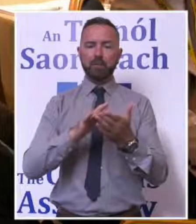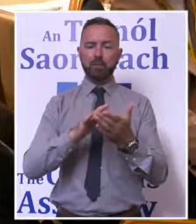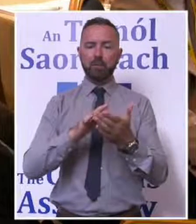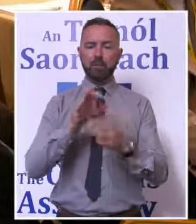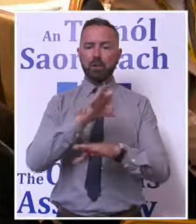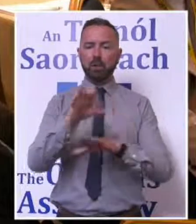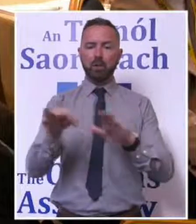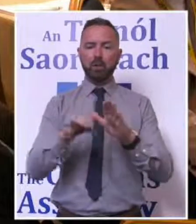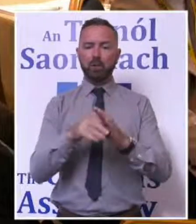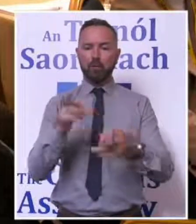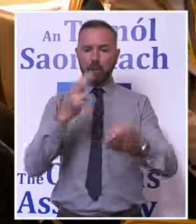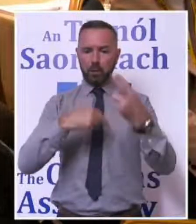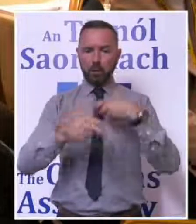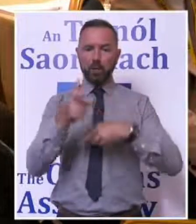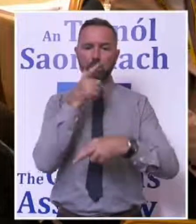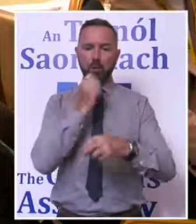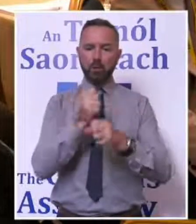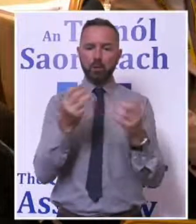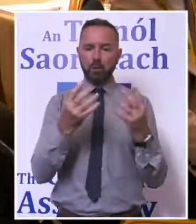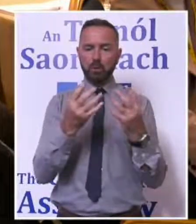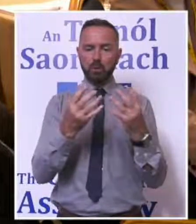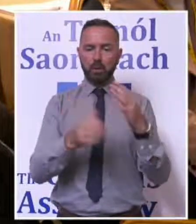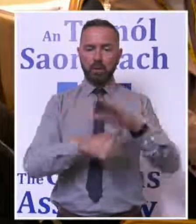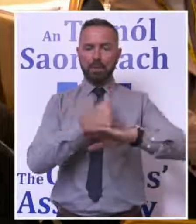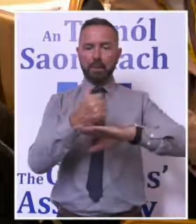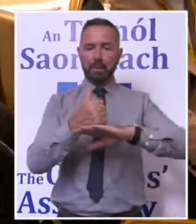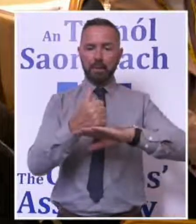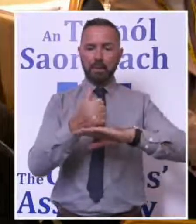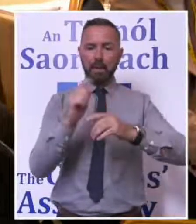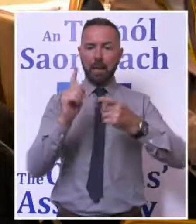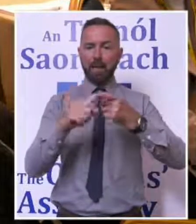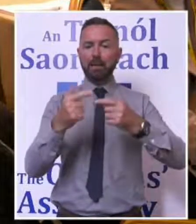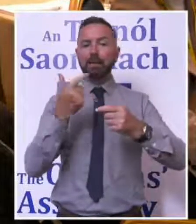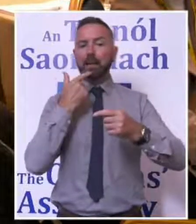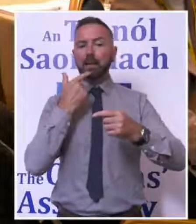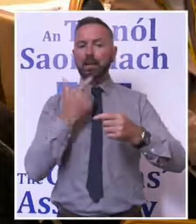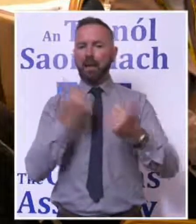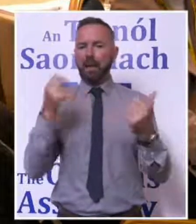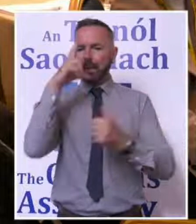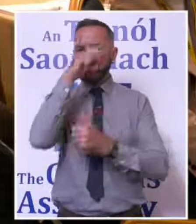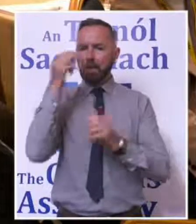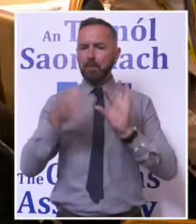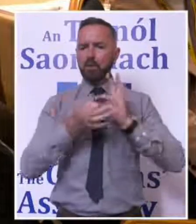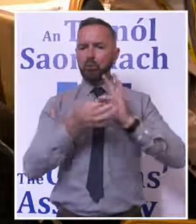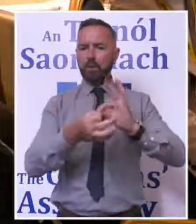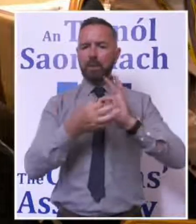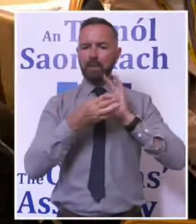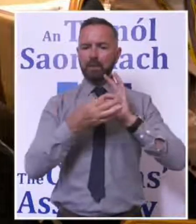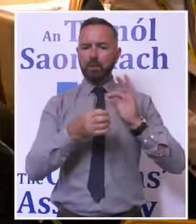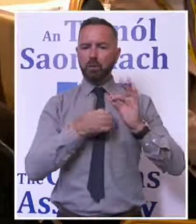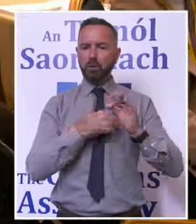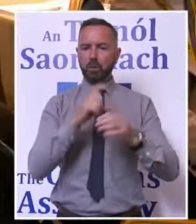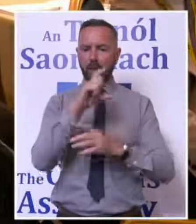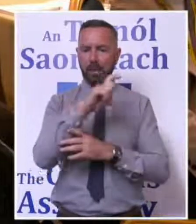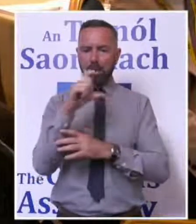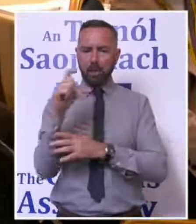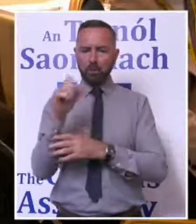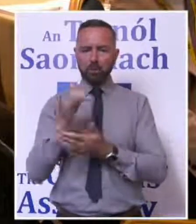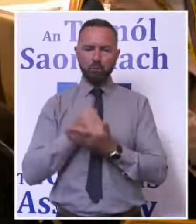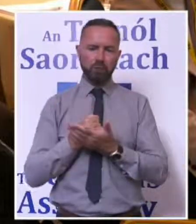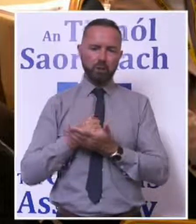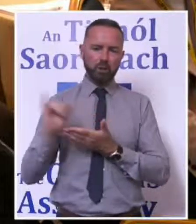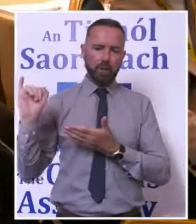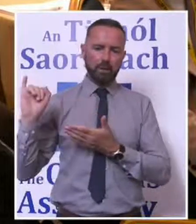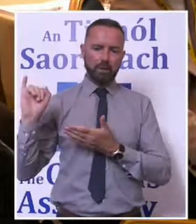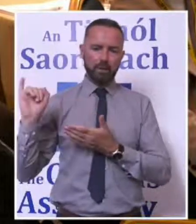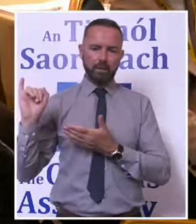to the Assembly. And the second one's just in relation, is there any examples in relation to councils rejecting